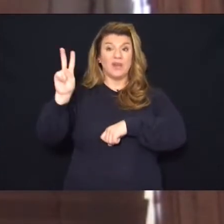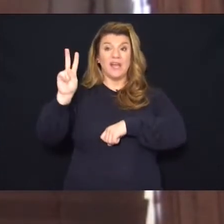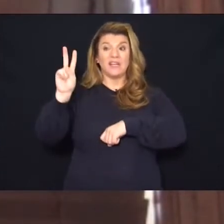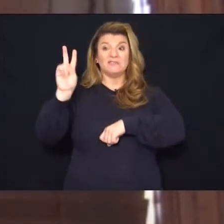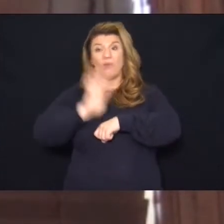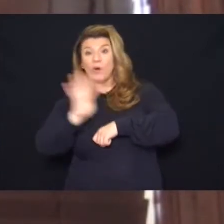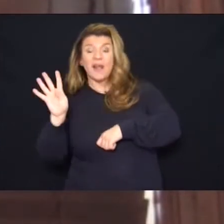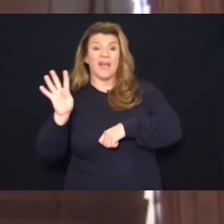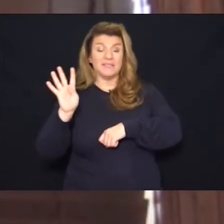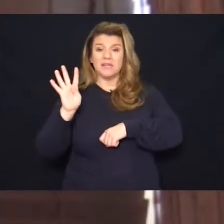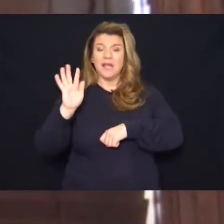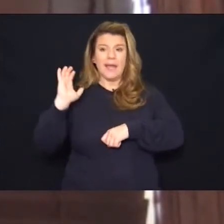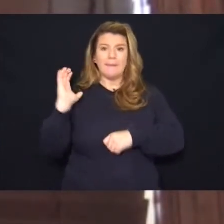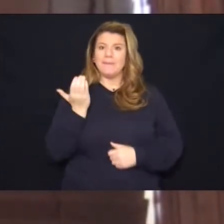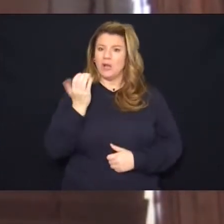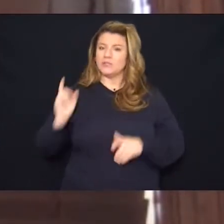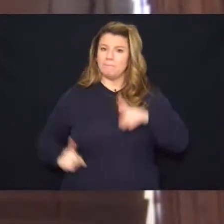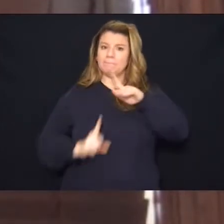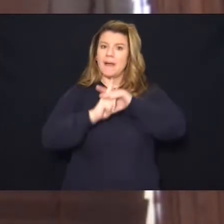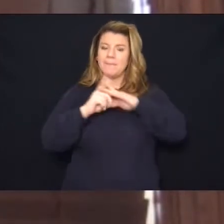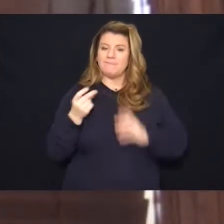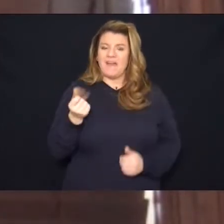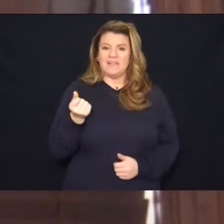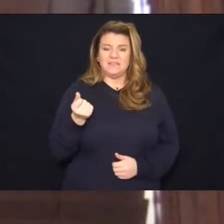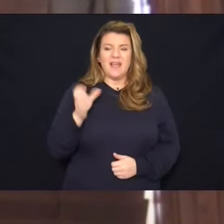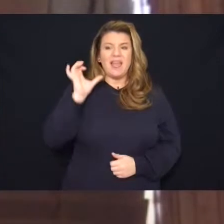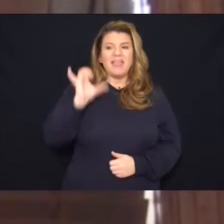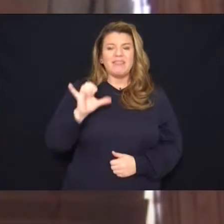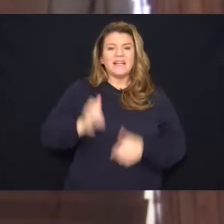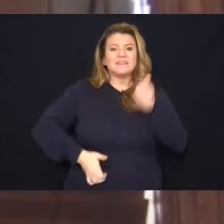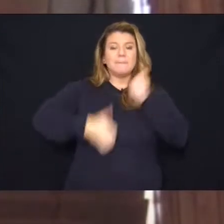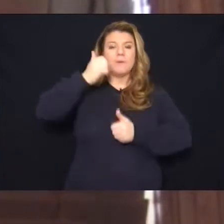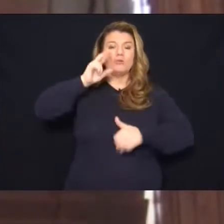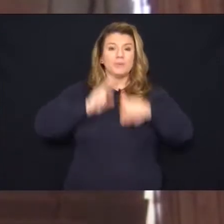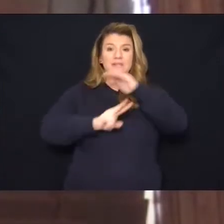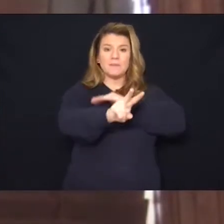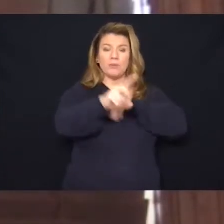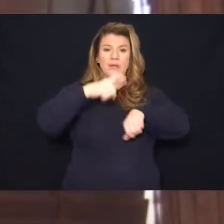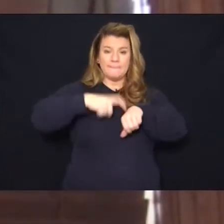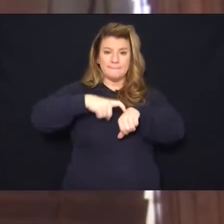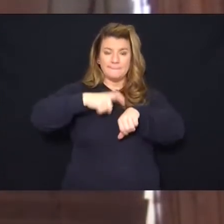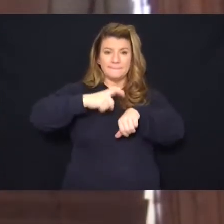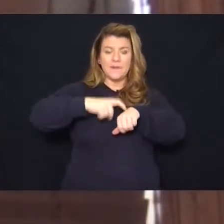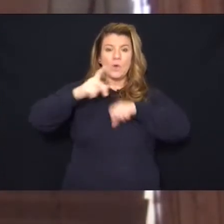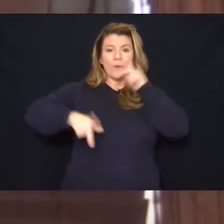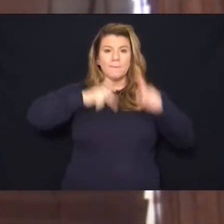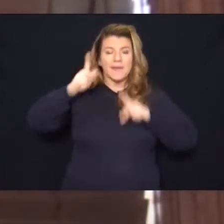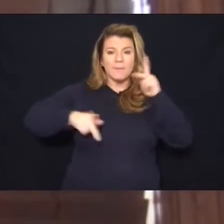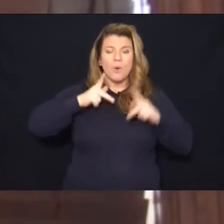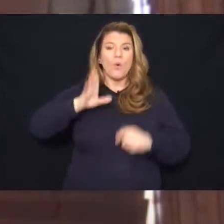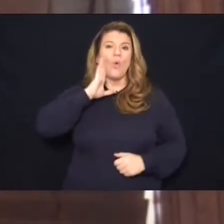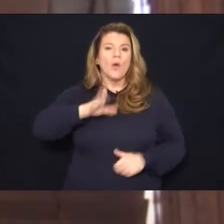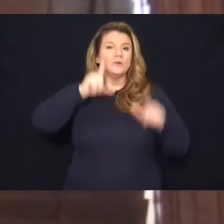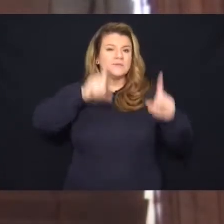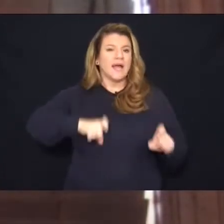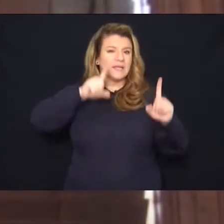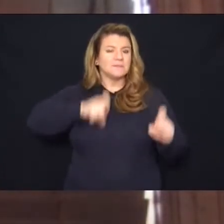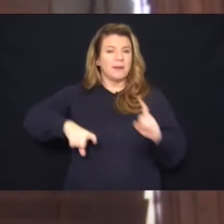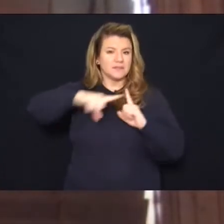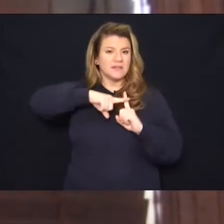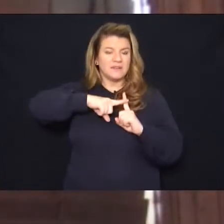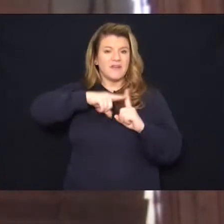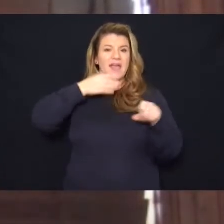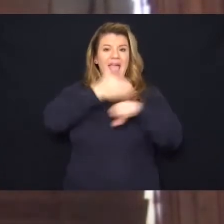days. Appears to be the most predictable time when people will test positive after